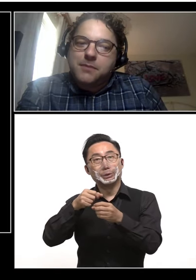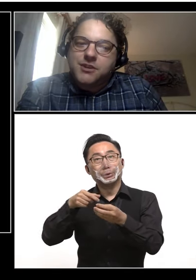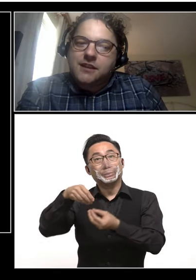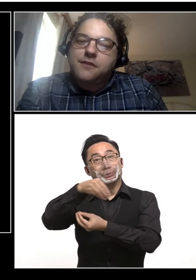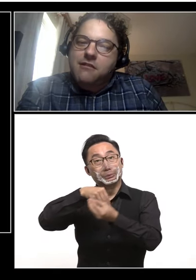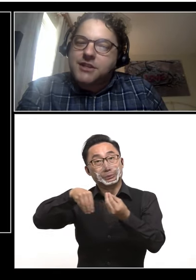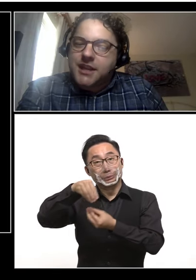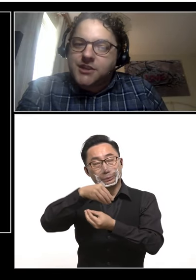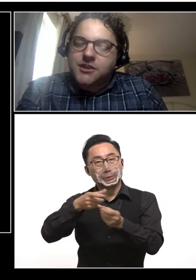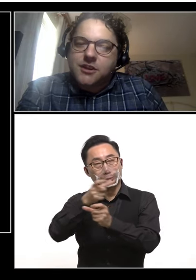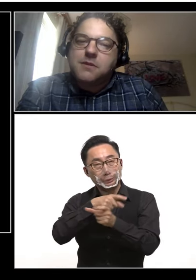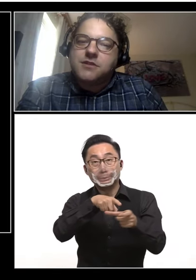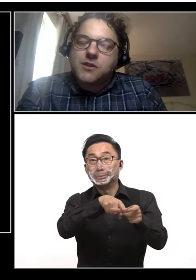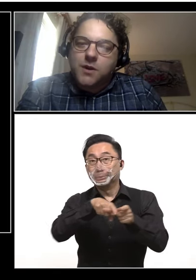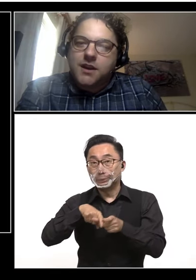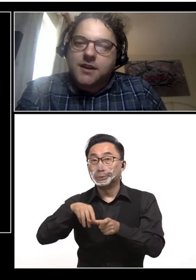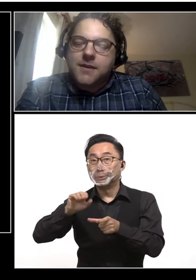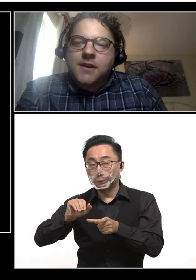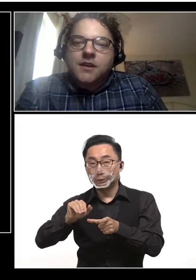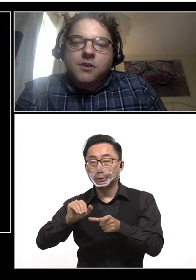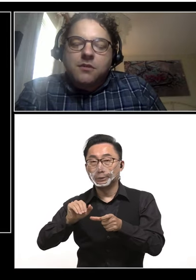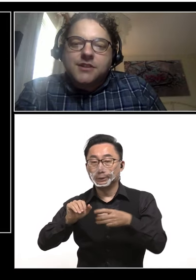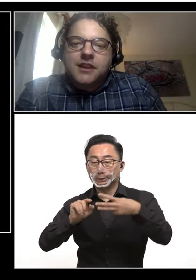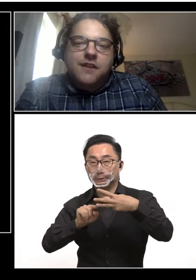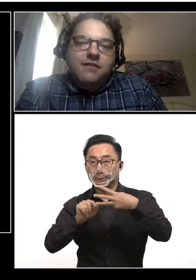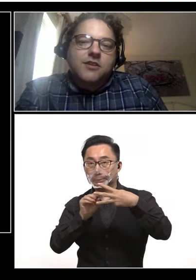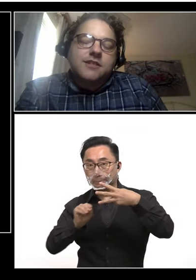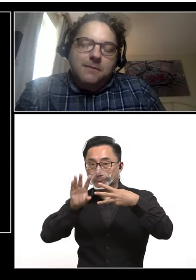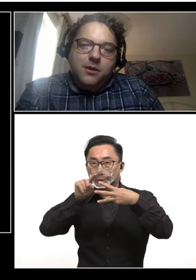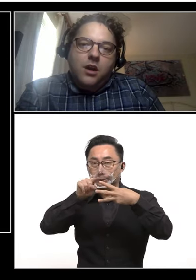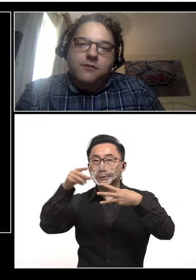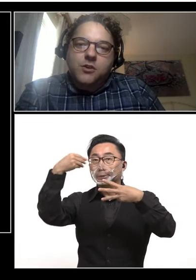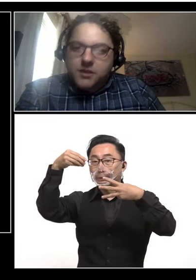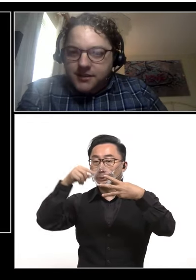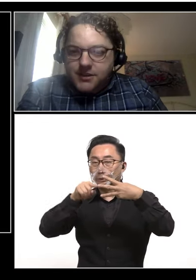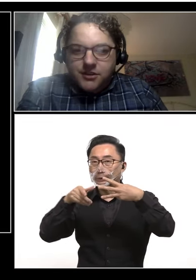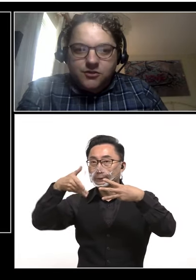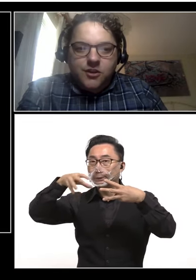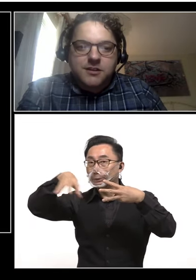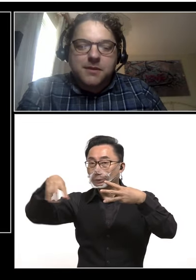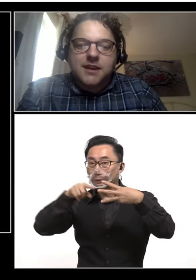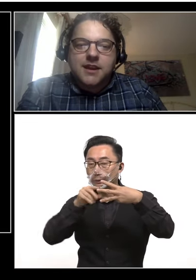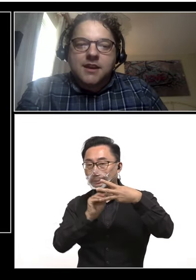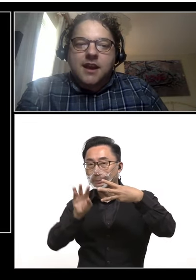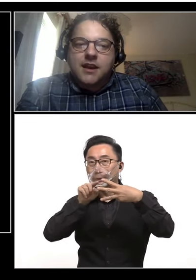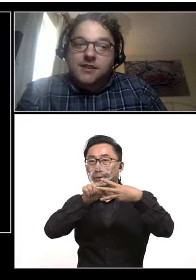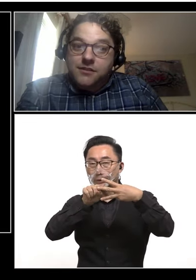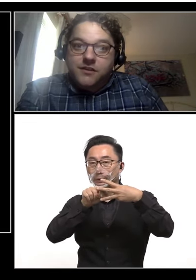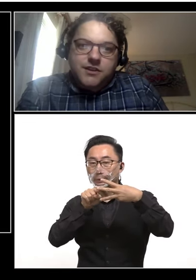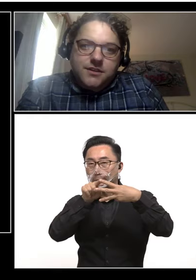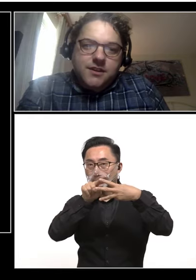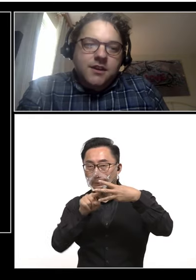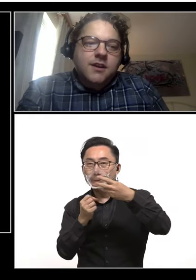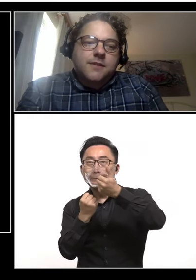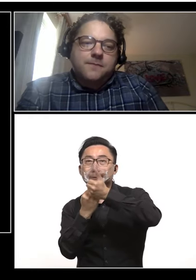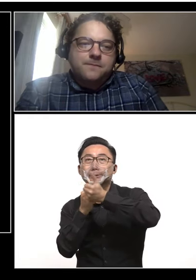the budget for our education and community work. So we're actually a very good example of an organization that's trying to be